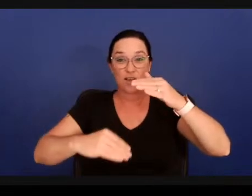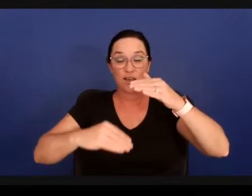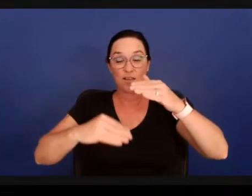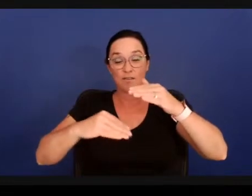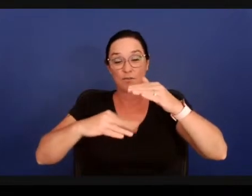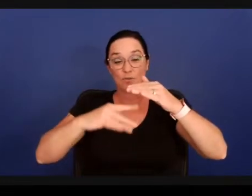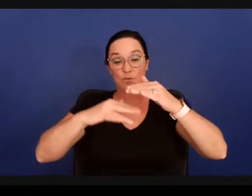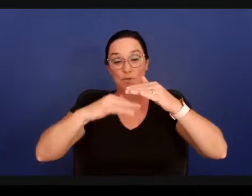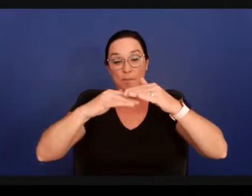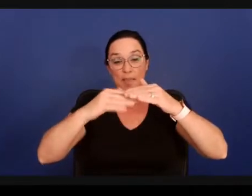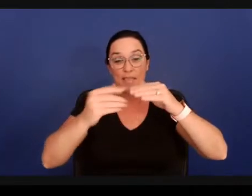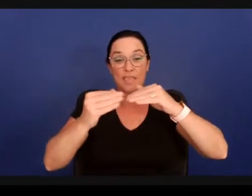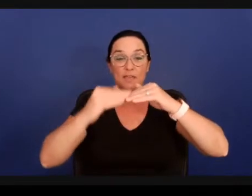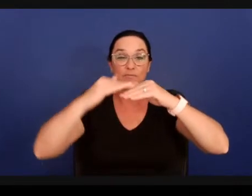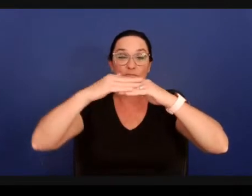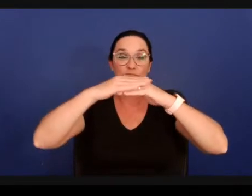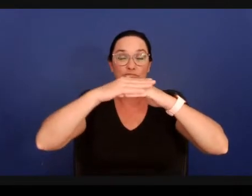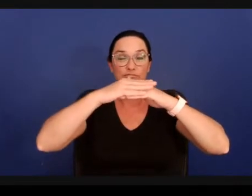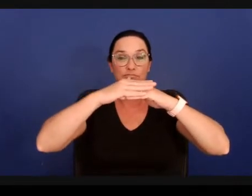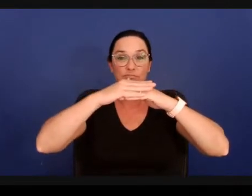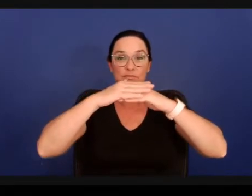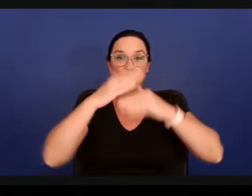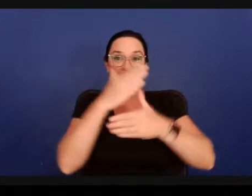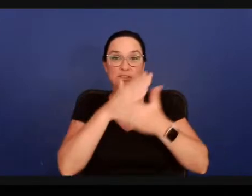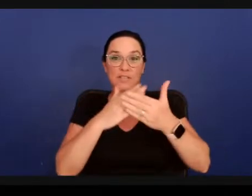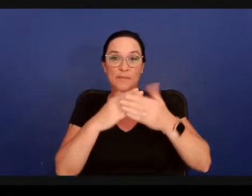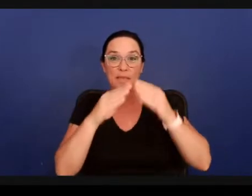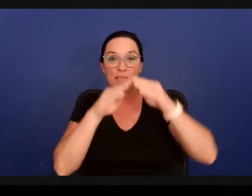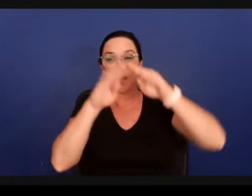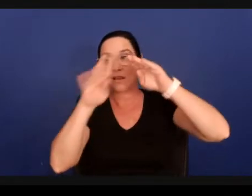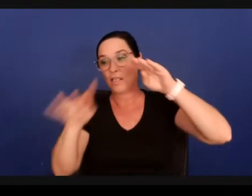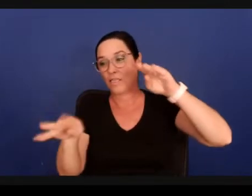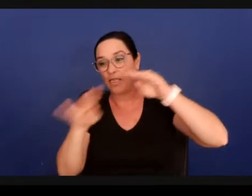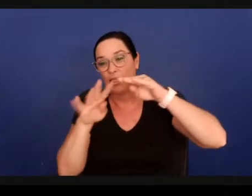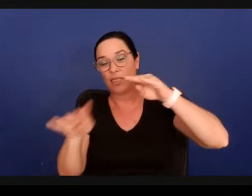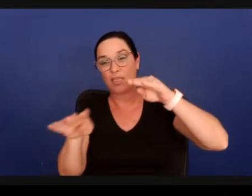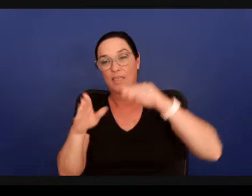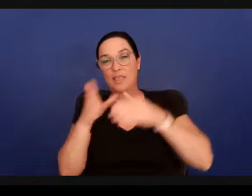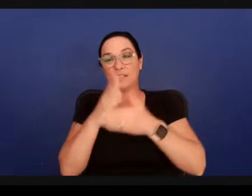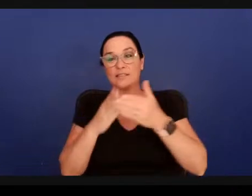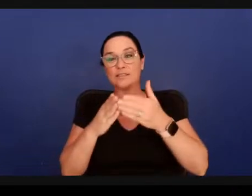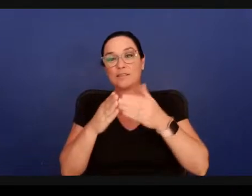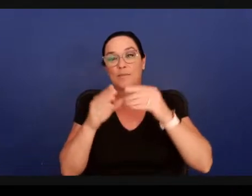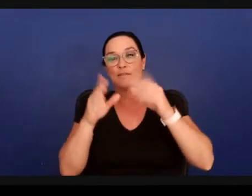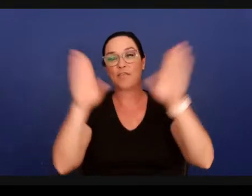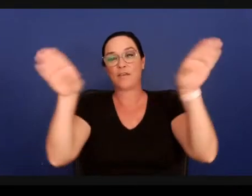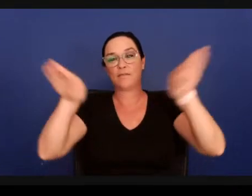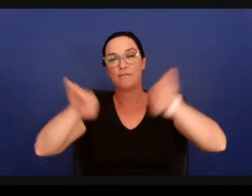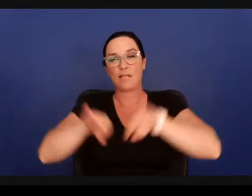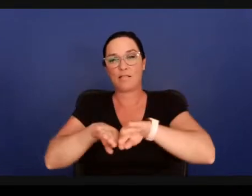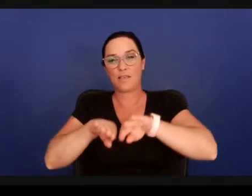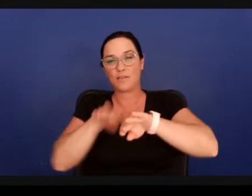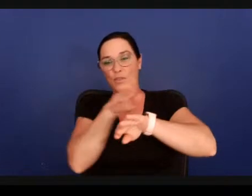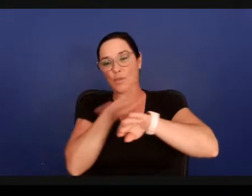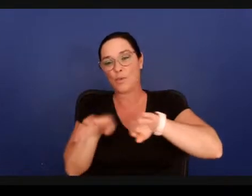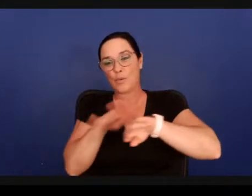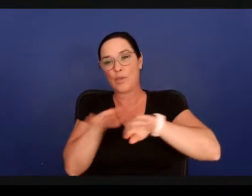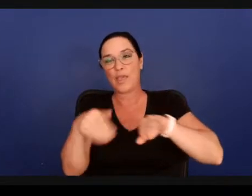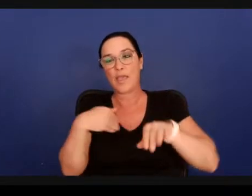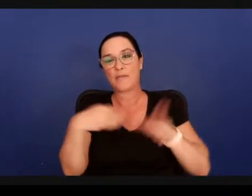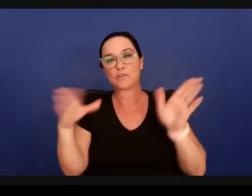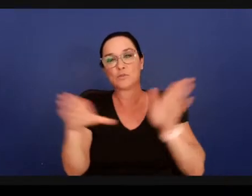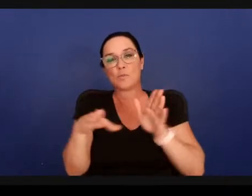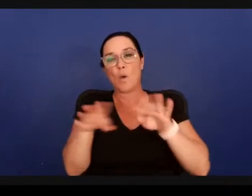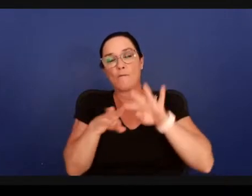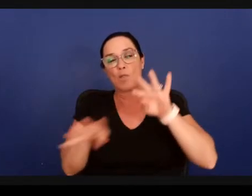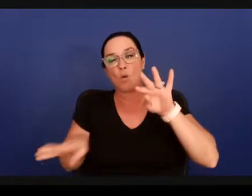caldera, but also has the potential to leak out some of these little gullies to the south and make little flows. So this leaked